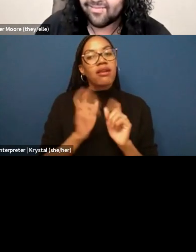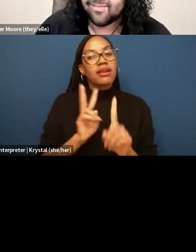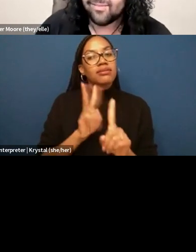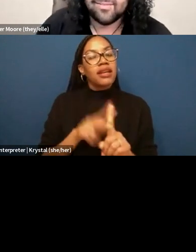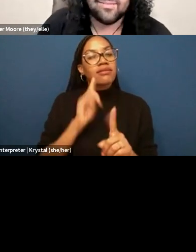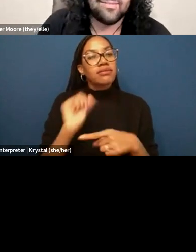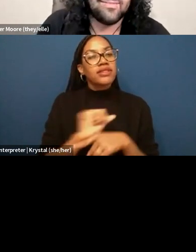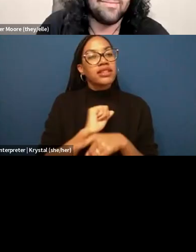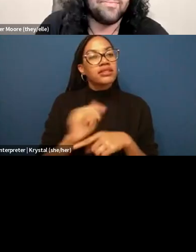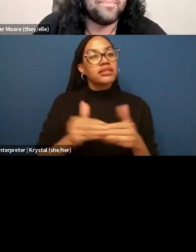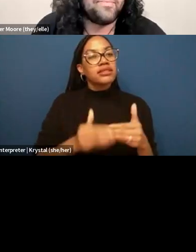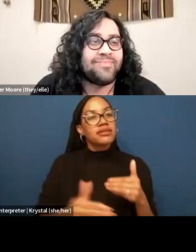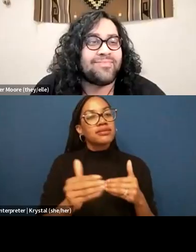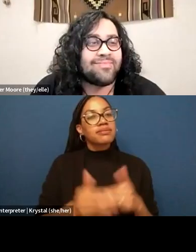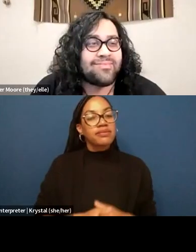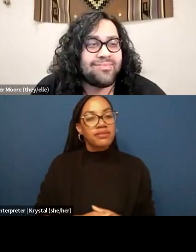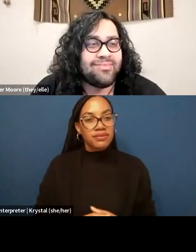Yeah,